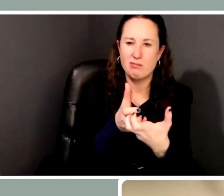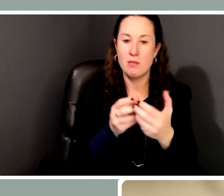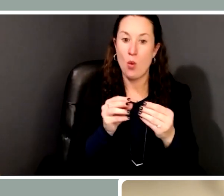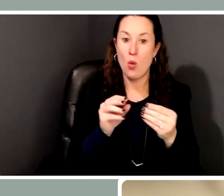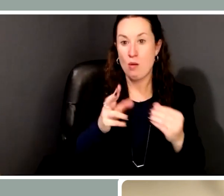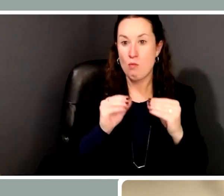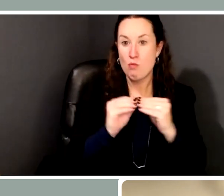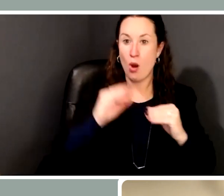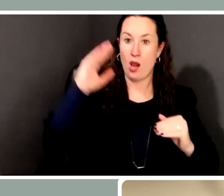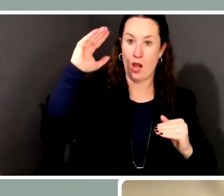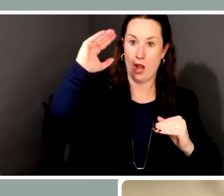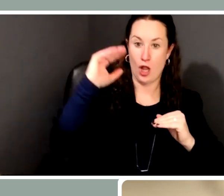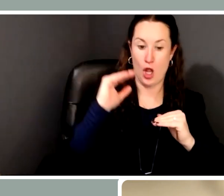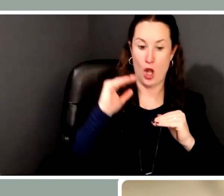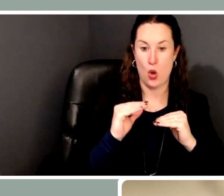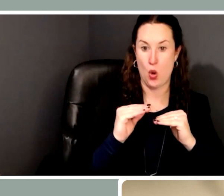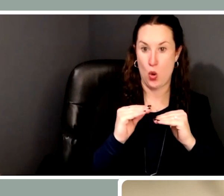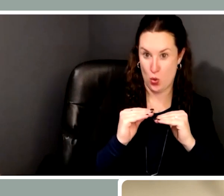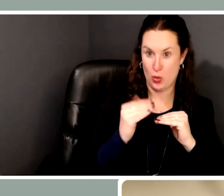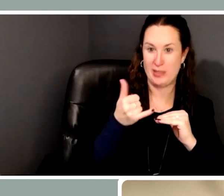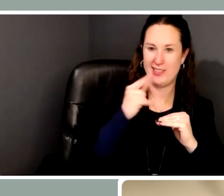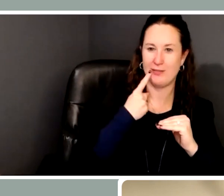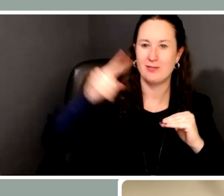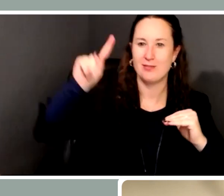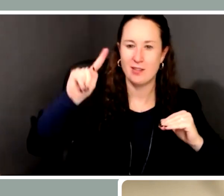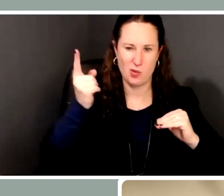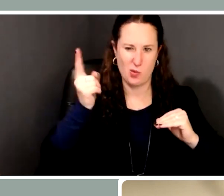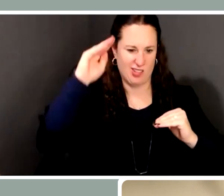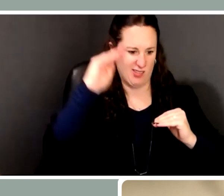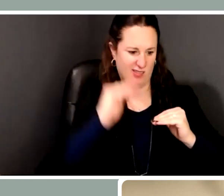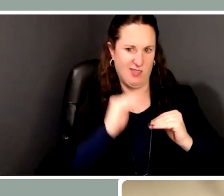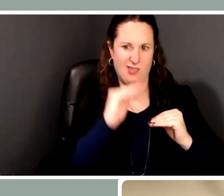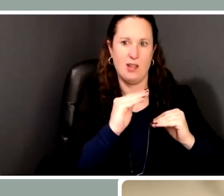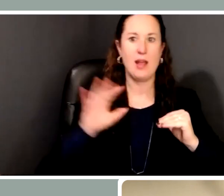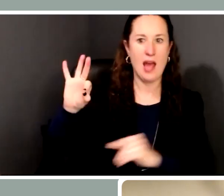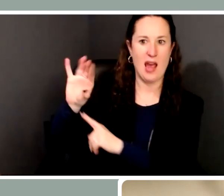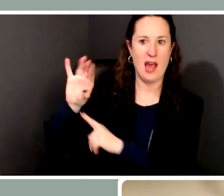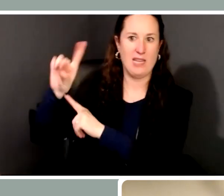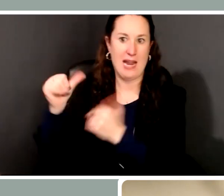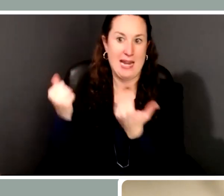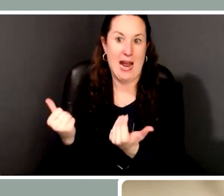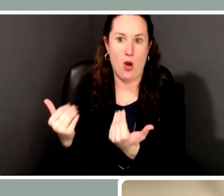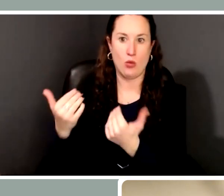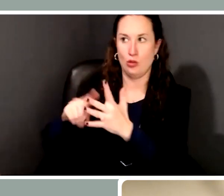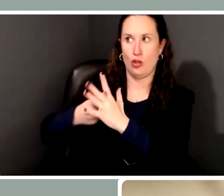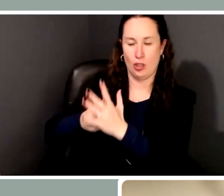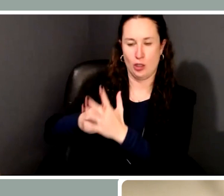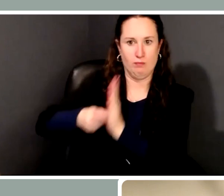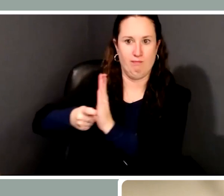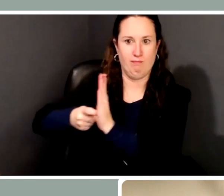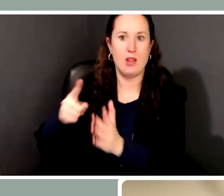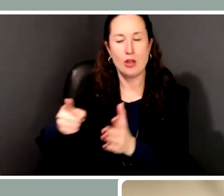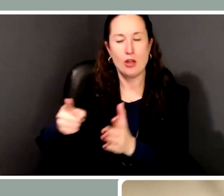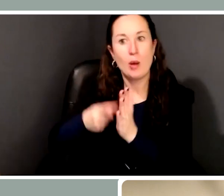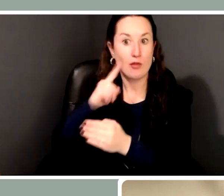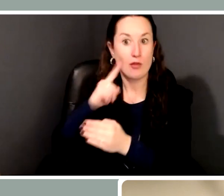to be effective. And I think the FDA is really starting to turn in that way. They're actually requiring it for all new drugs to really